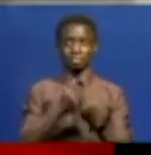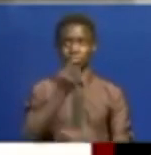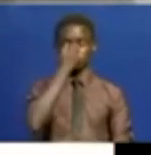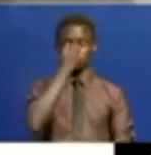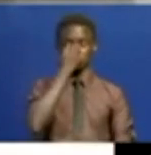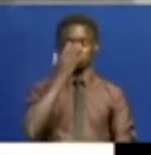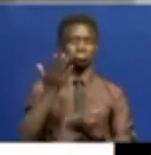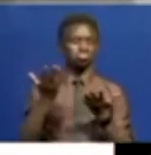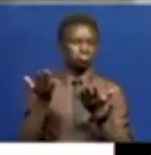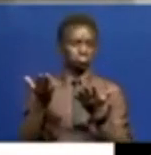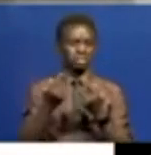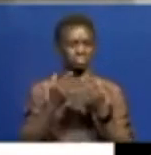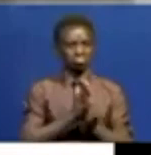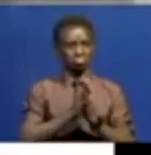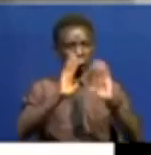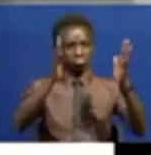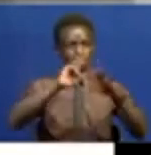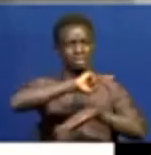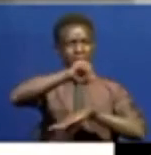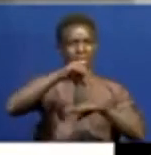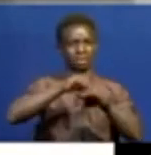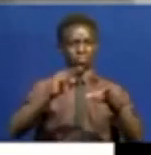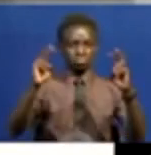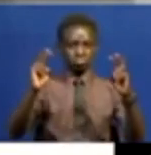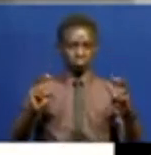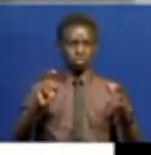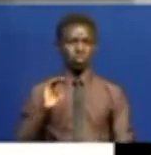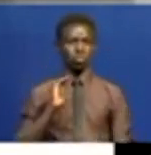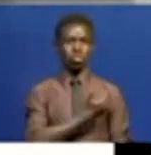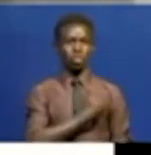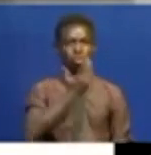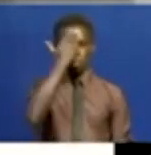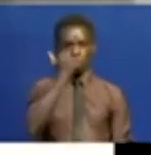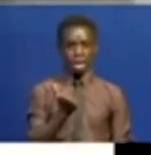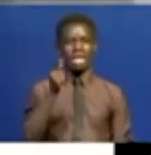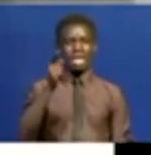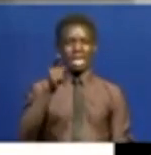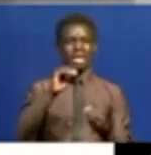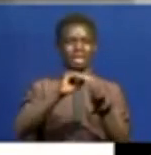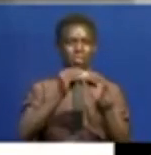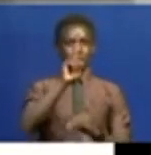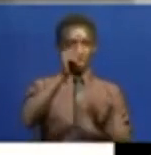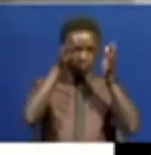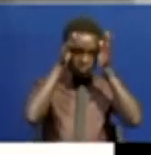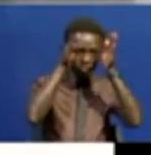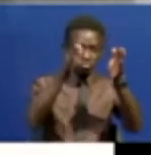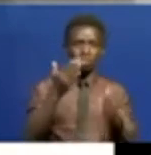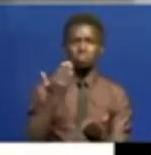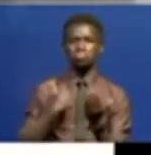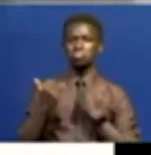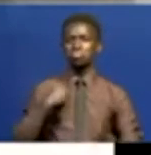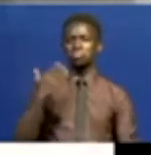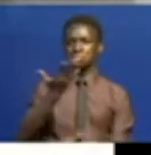National Dialogue Committee for prioritizing the interests of the country, even as it tries to resolve issues between the